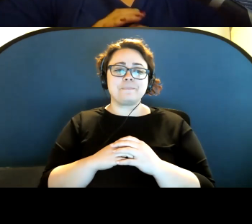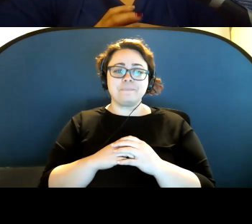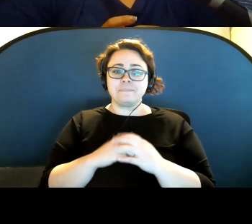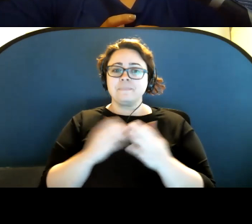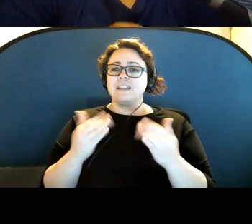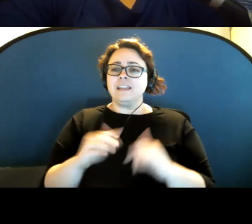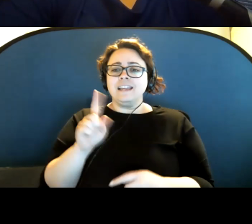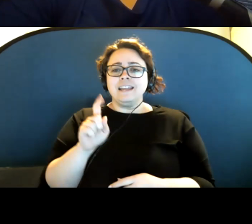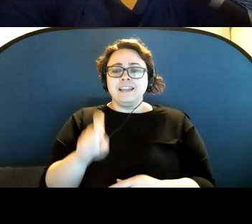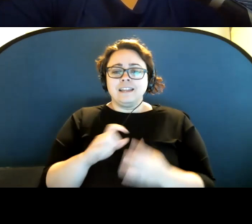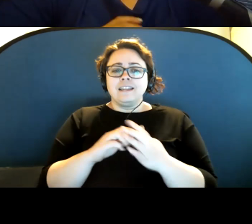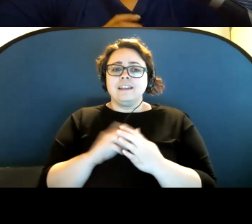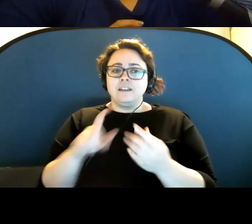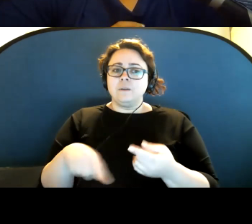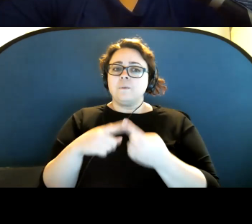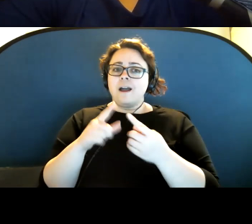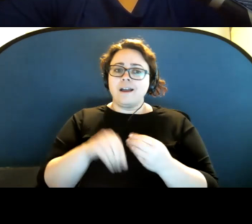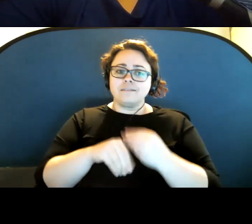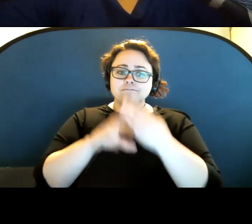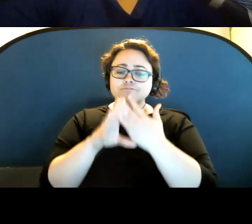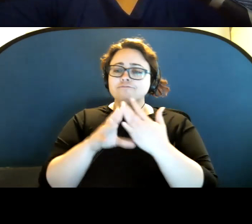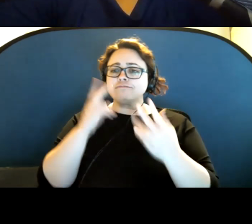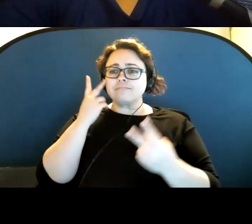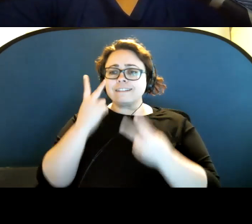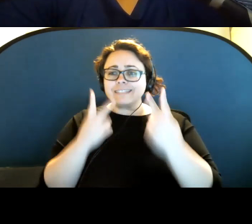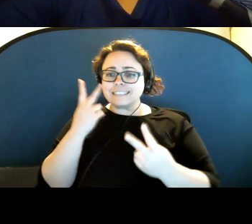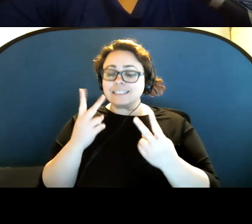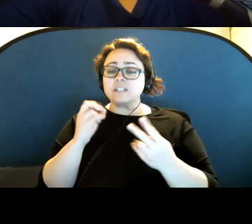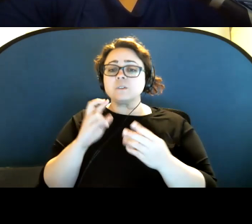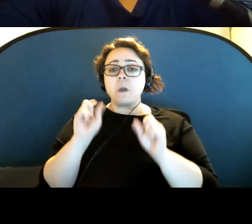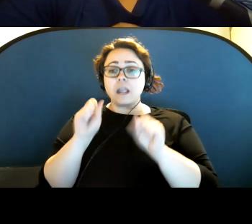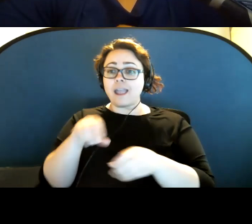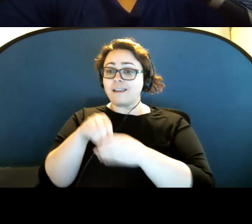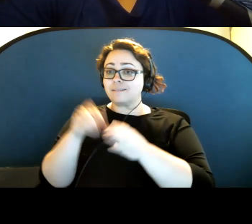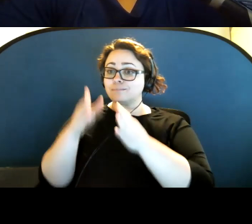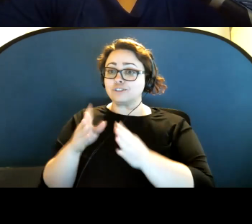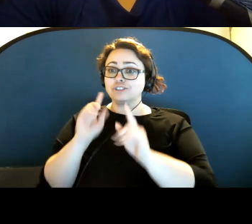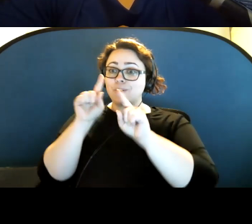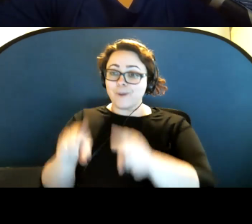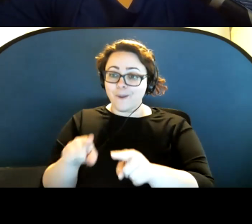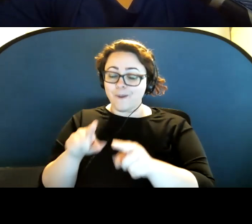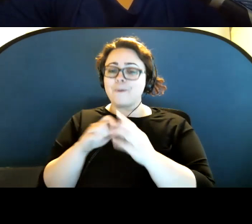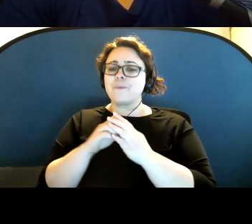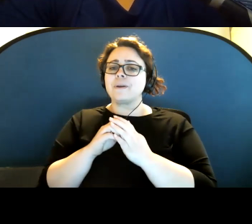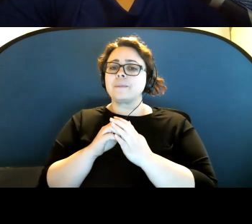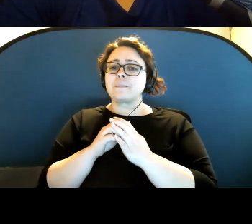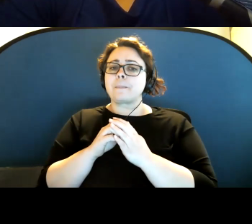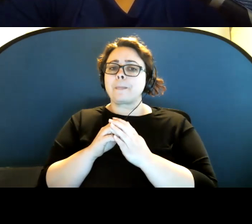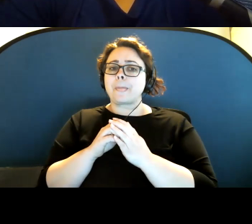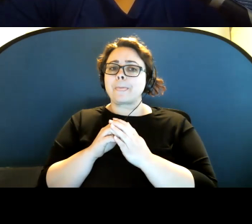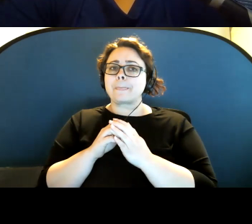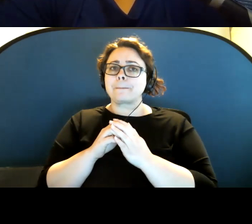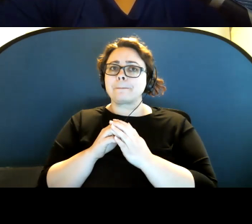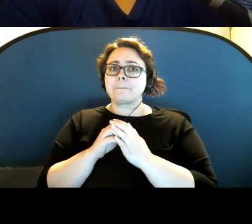you're having those video visits, or when you are able to visit with someone in person, how do you try to